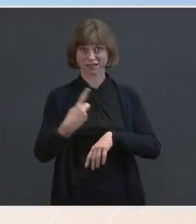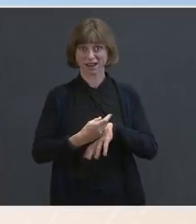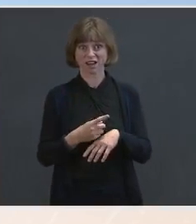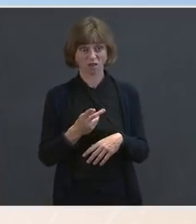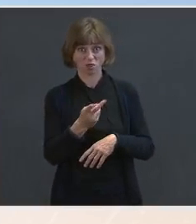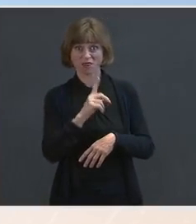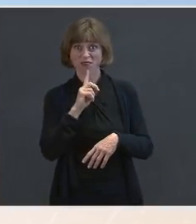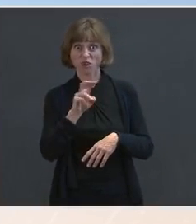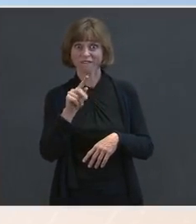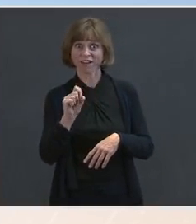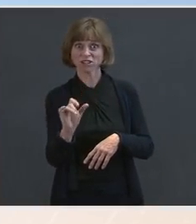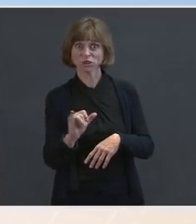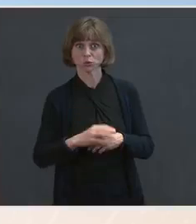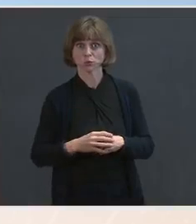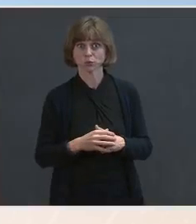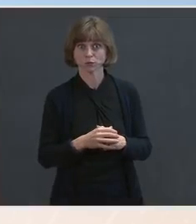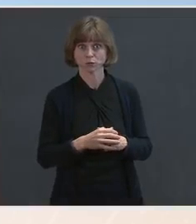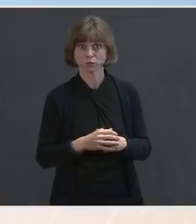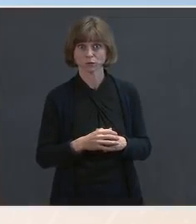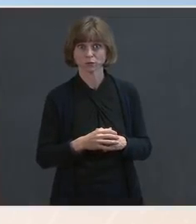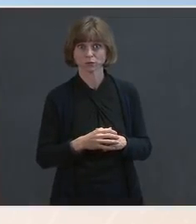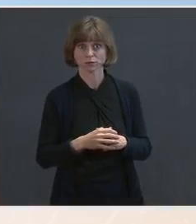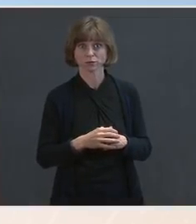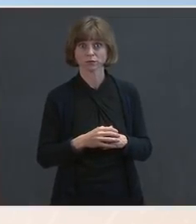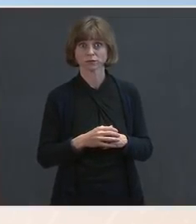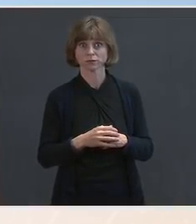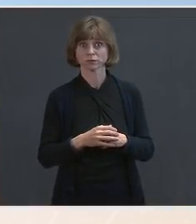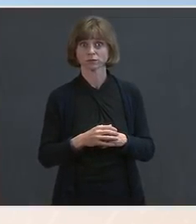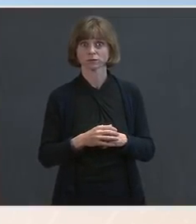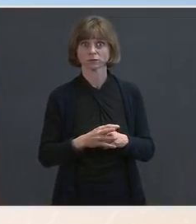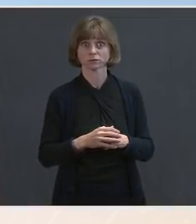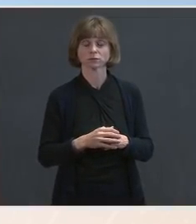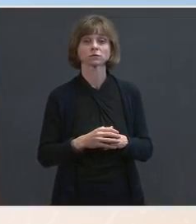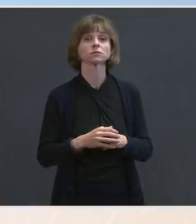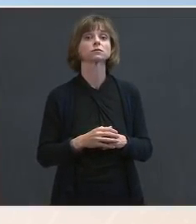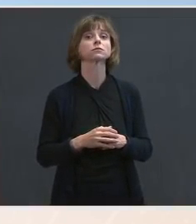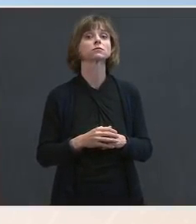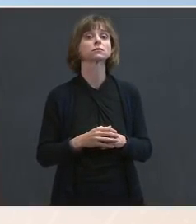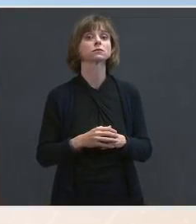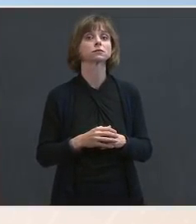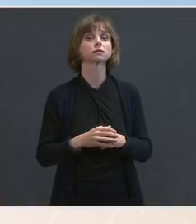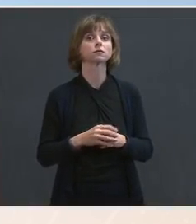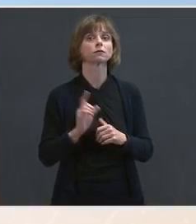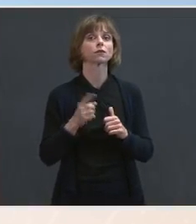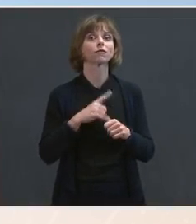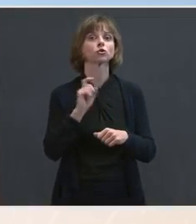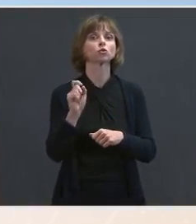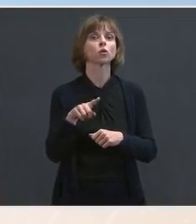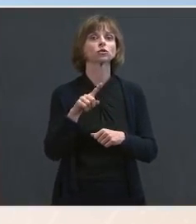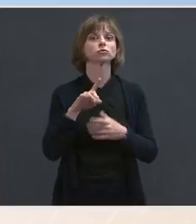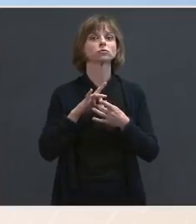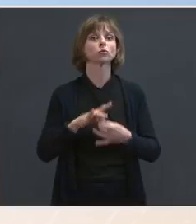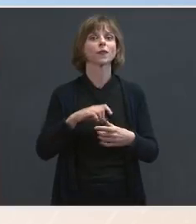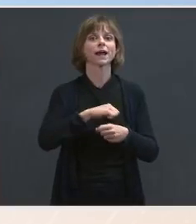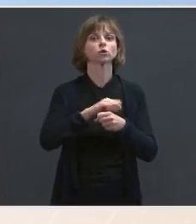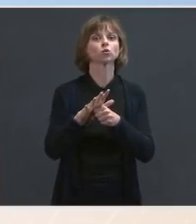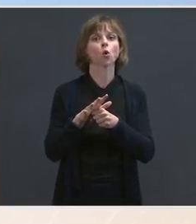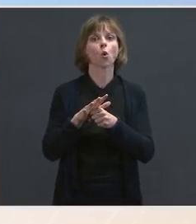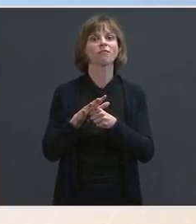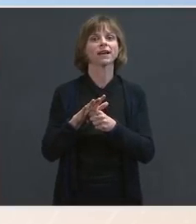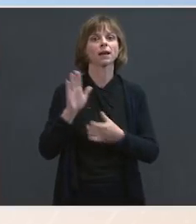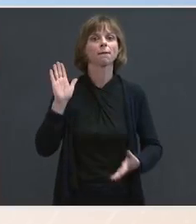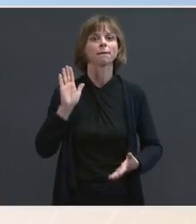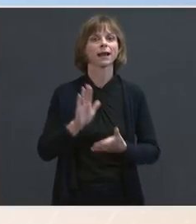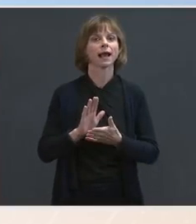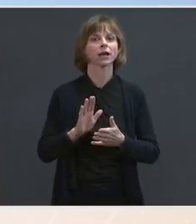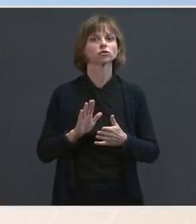too. Bill? Thank you, Mr. Secretary. Two, if you don't mind. The first one, COVID related. You talked about missed